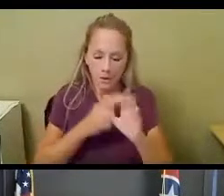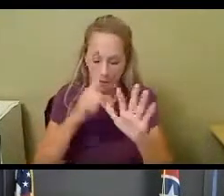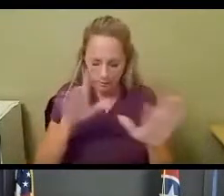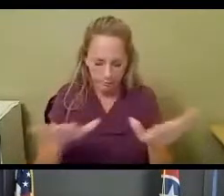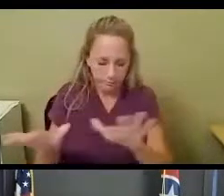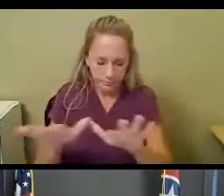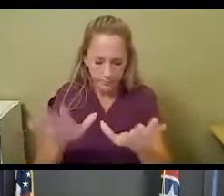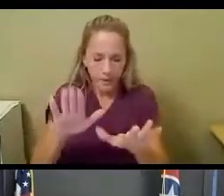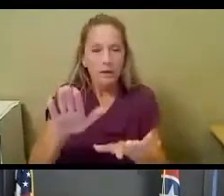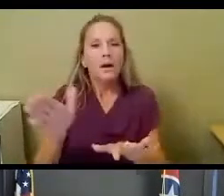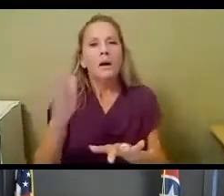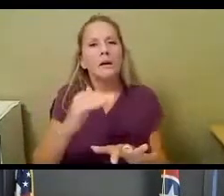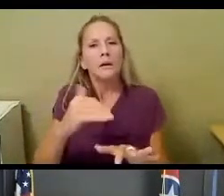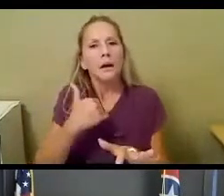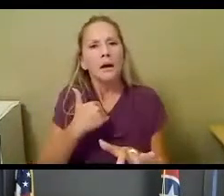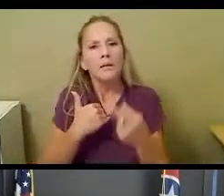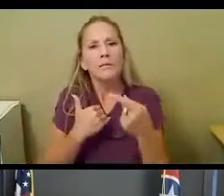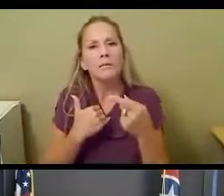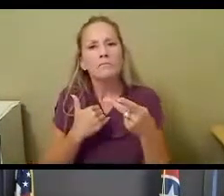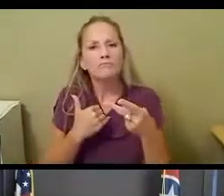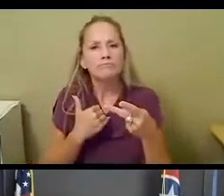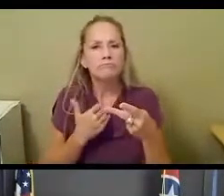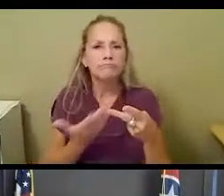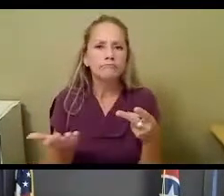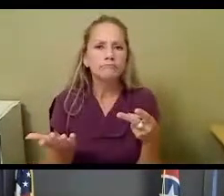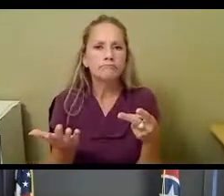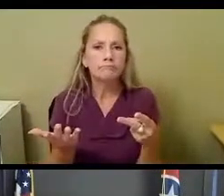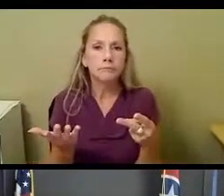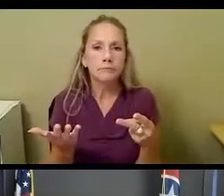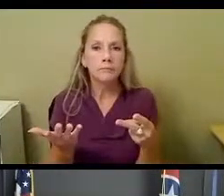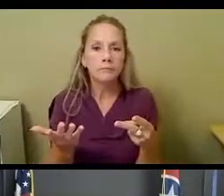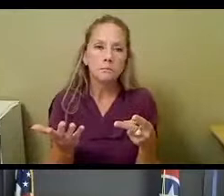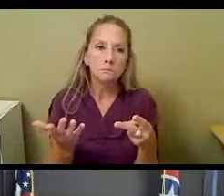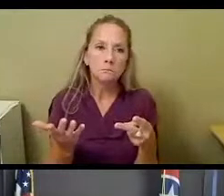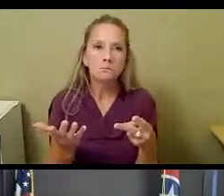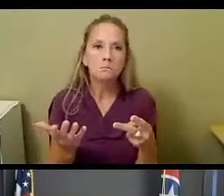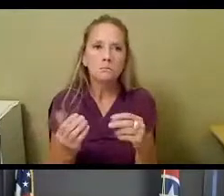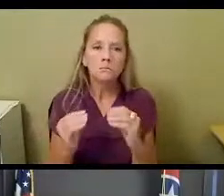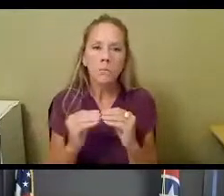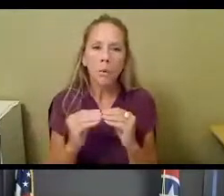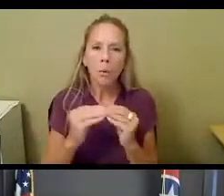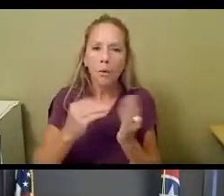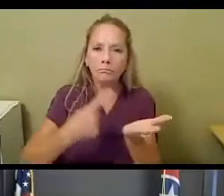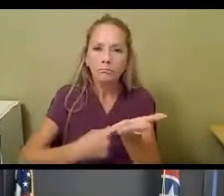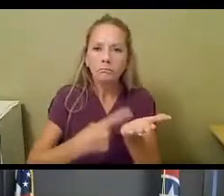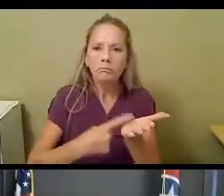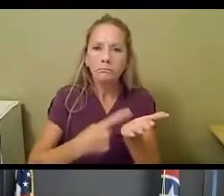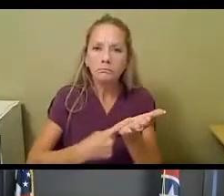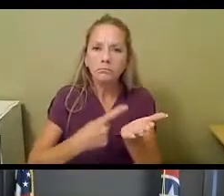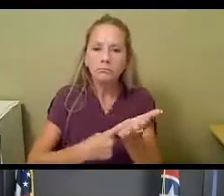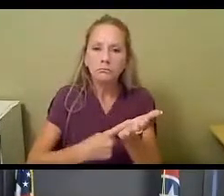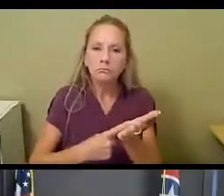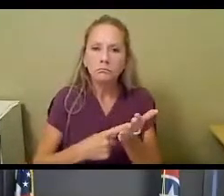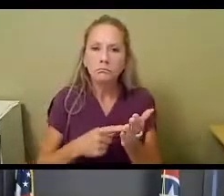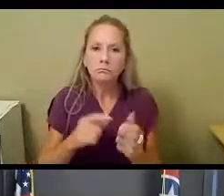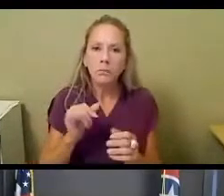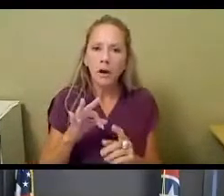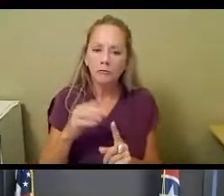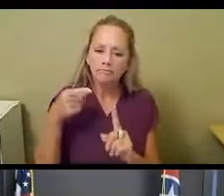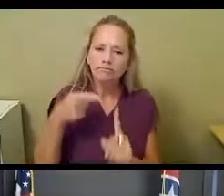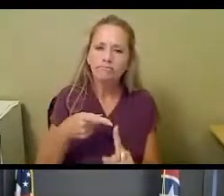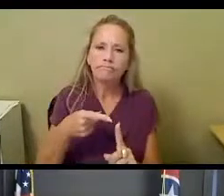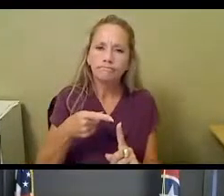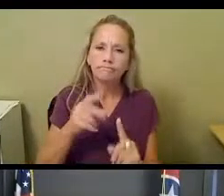lost. I have a couple of is any more discussion on the substance of the